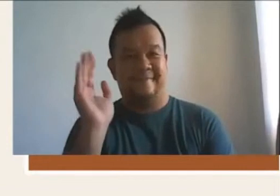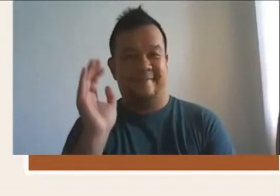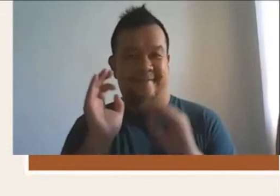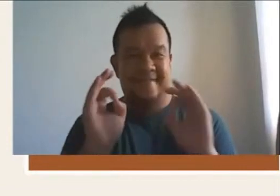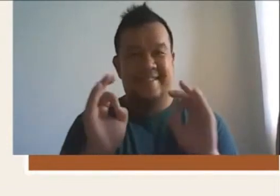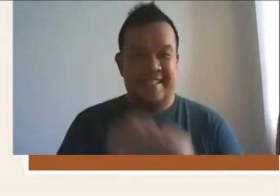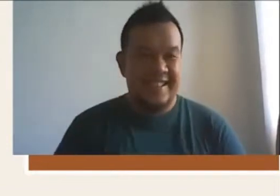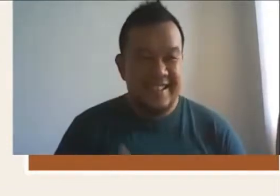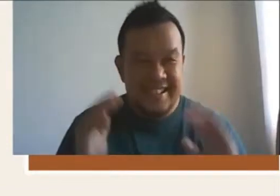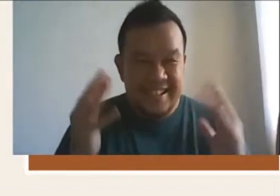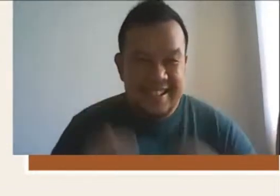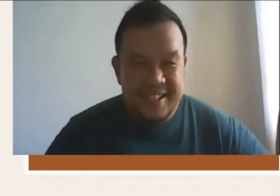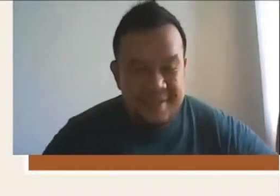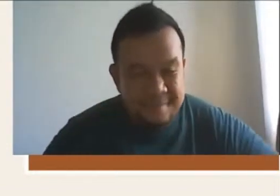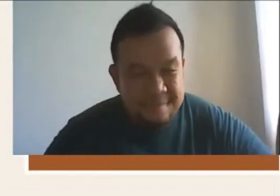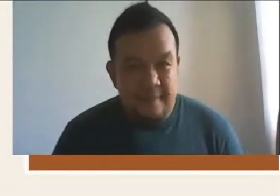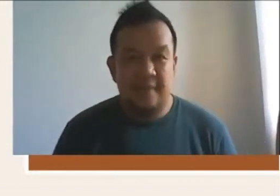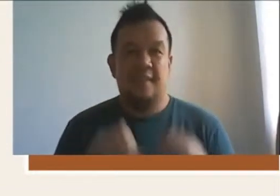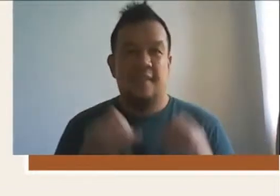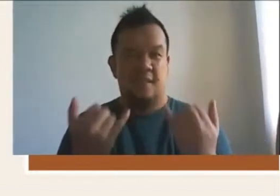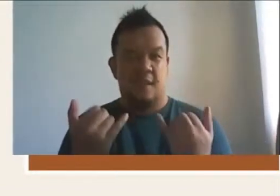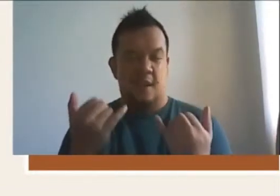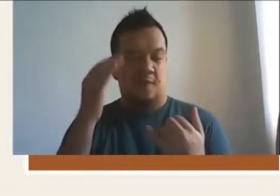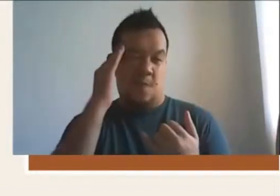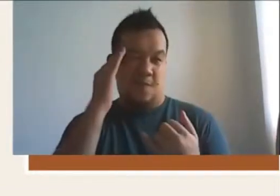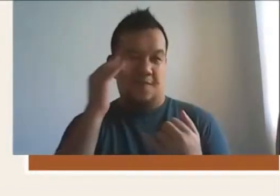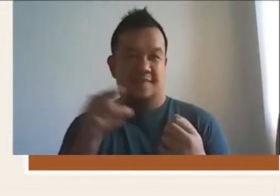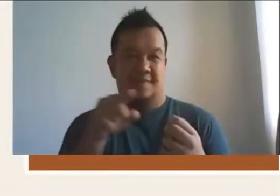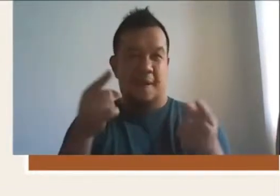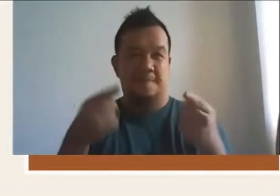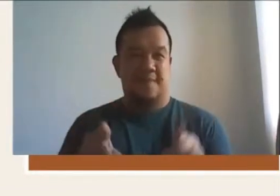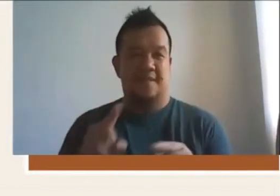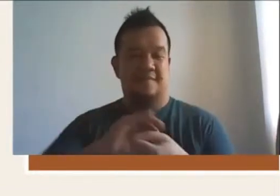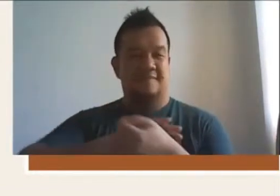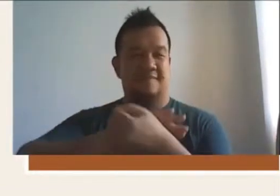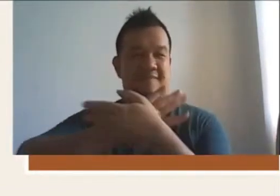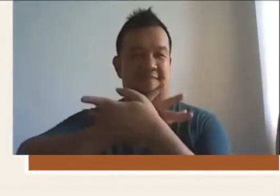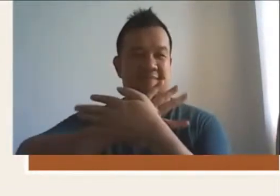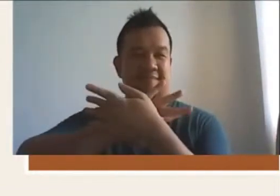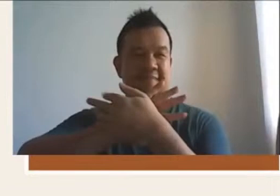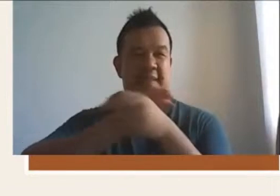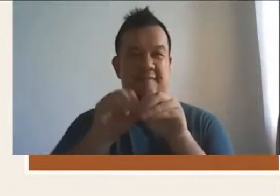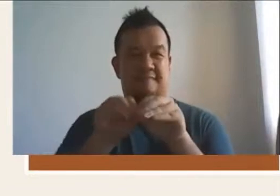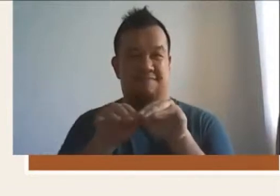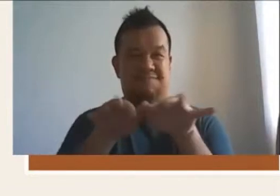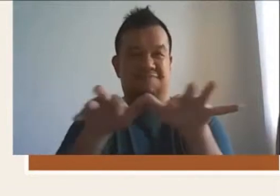I know a lot has happened since nag-start yung virus, but I hope everyone is safe.